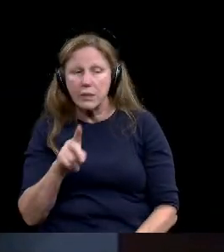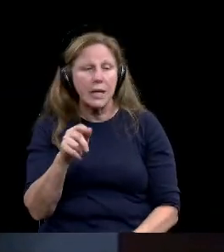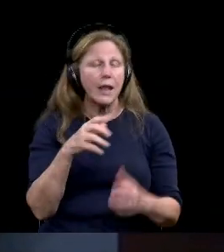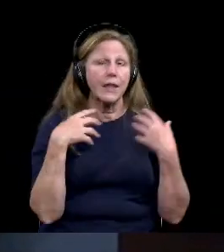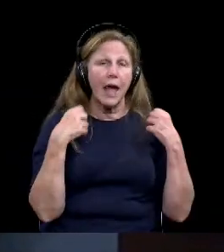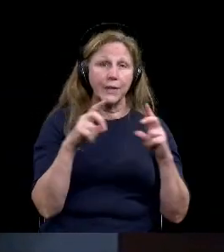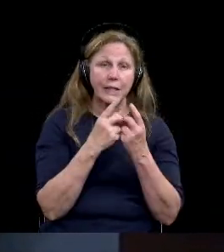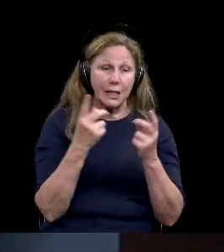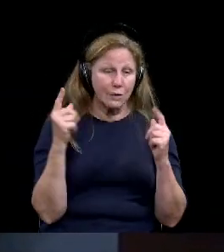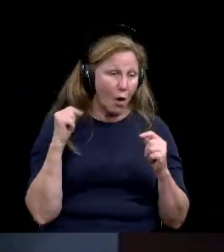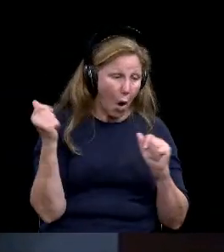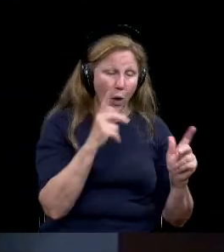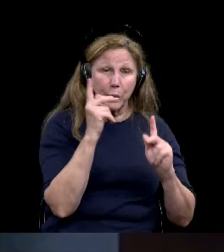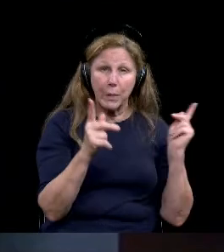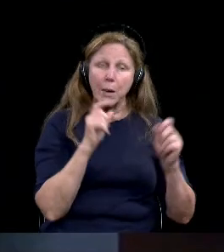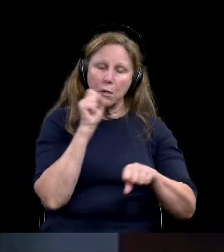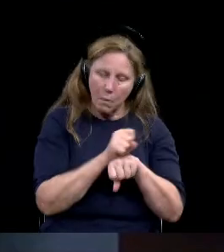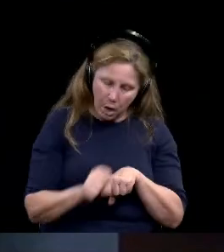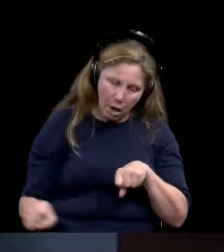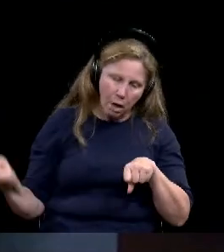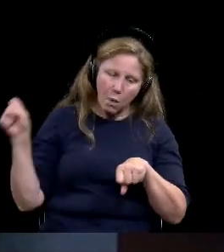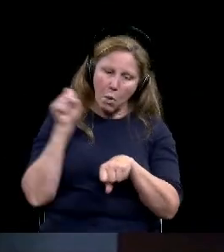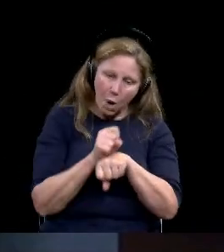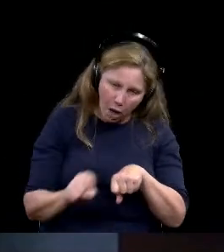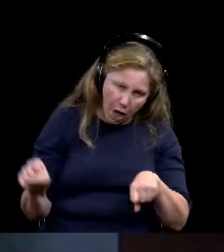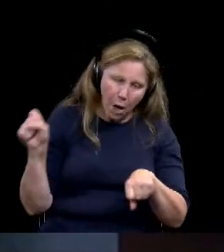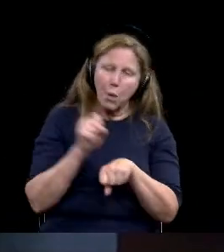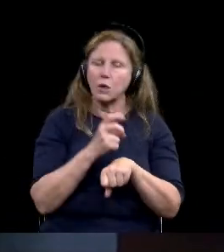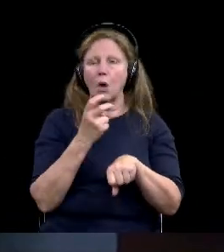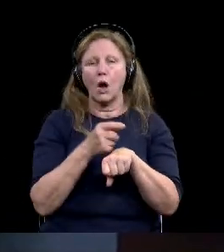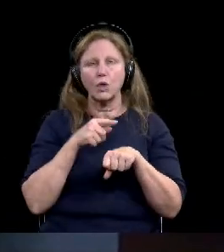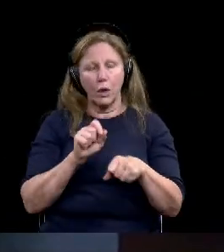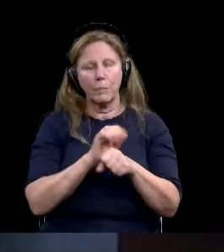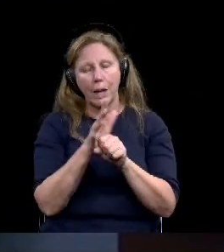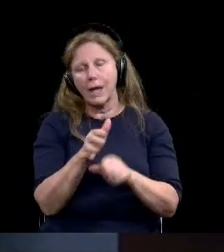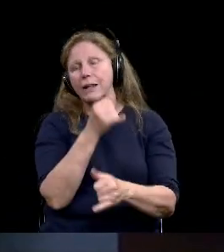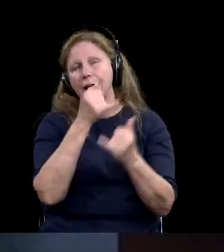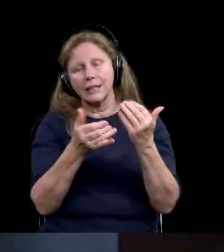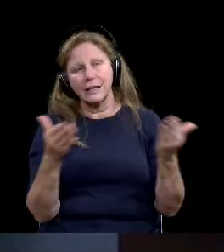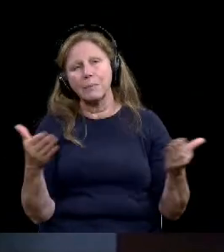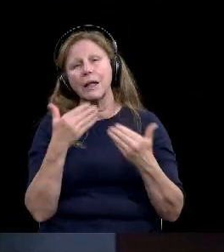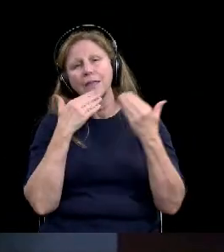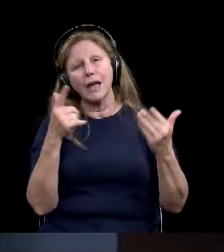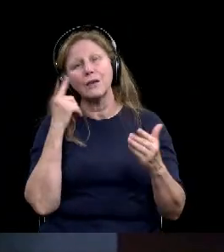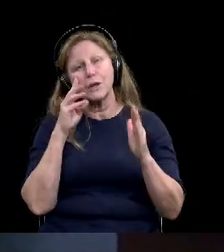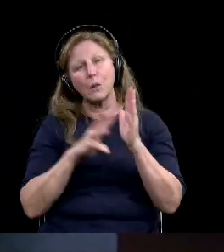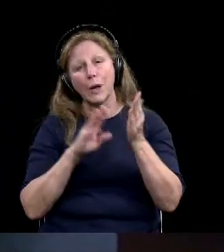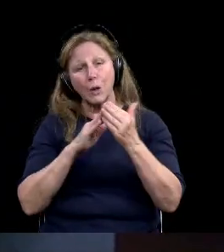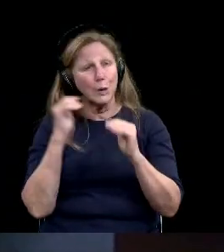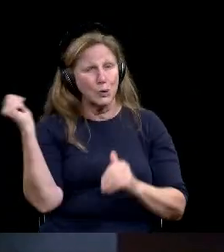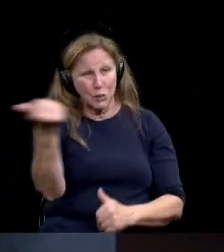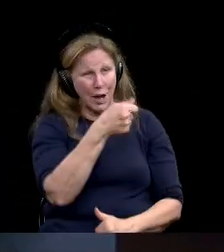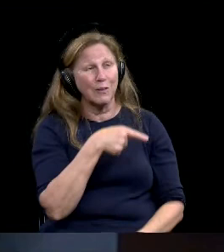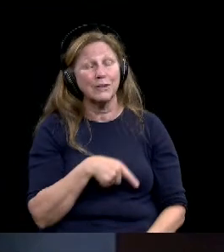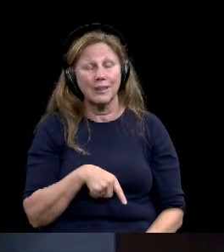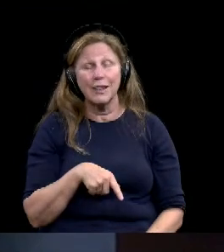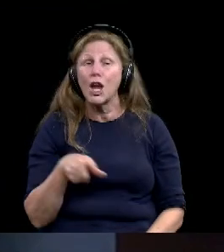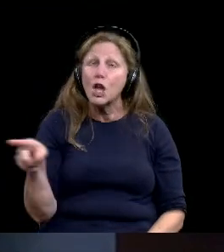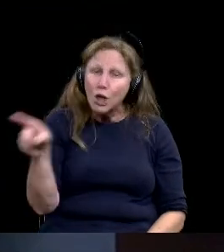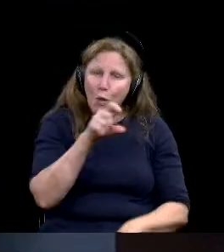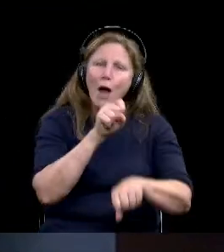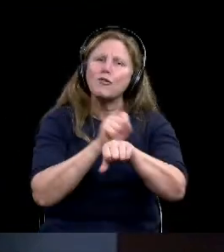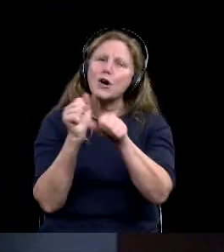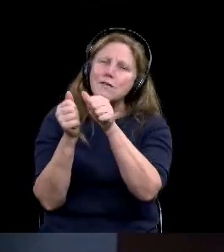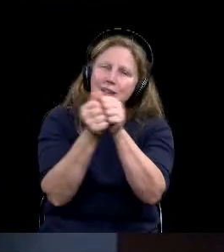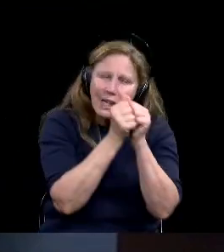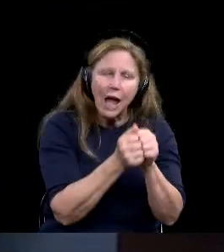community, who have rallied together to support each other in an incredibly difficult, sometimes confusing, and certainly challenging year.